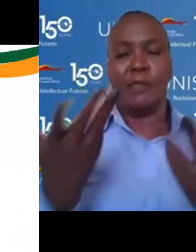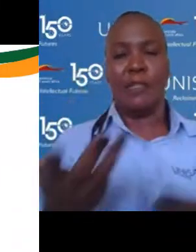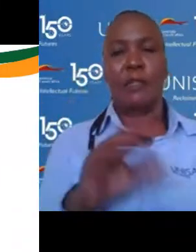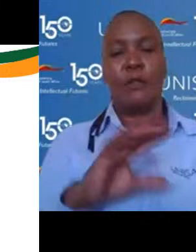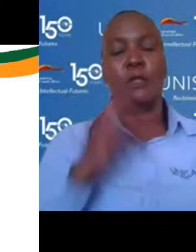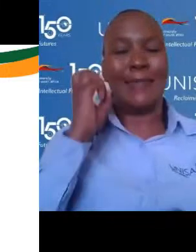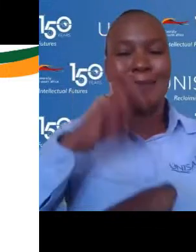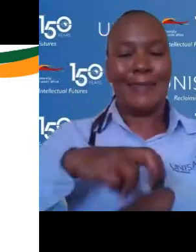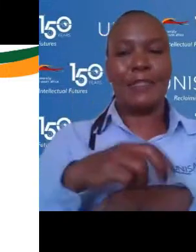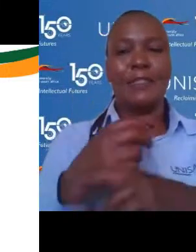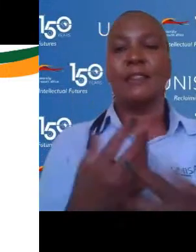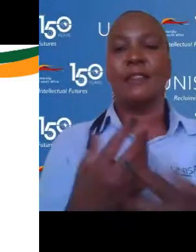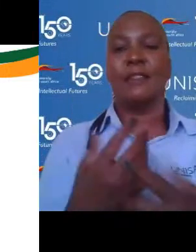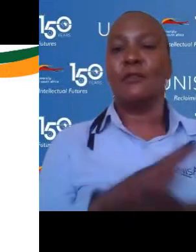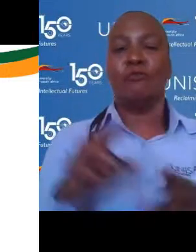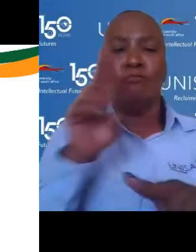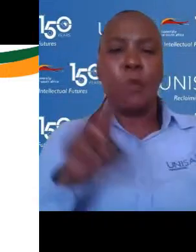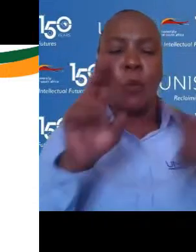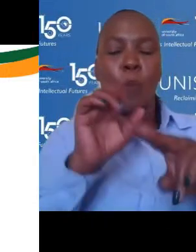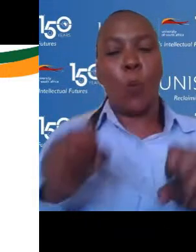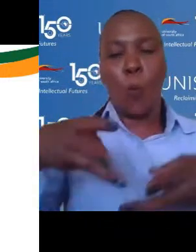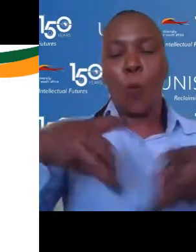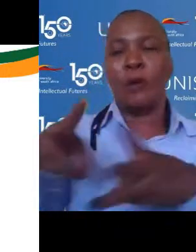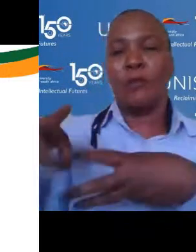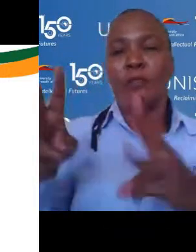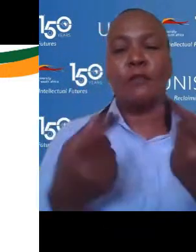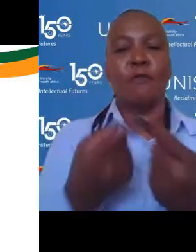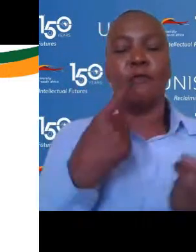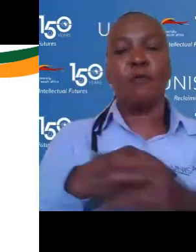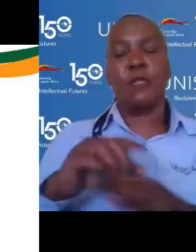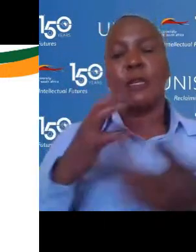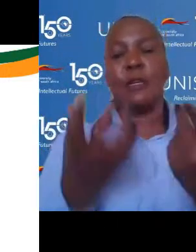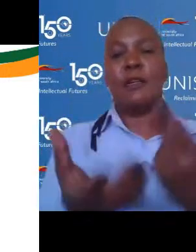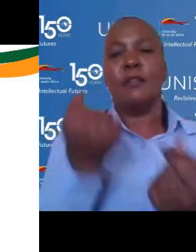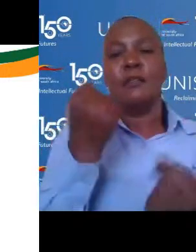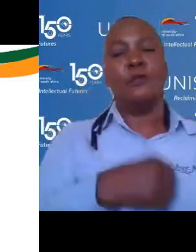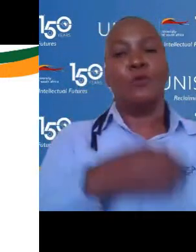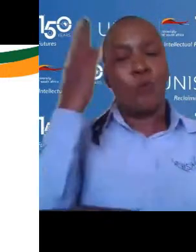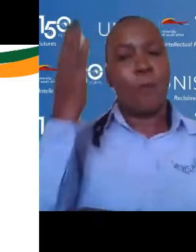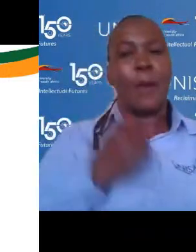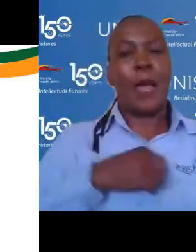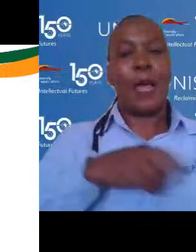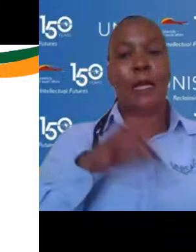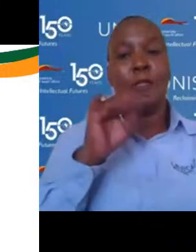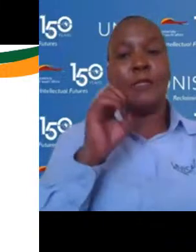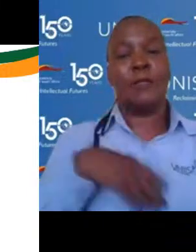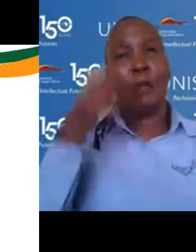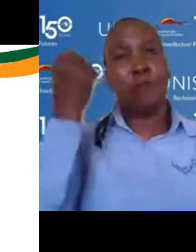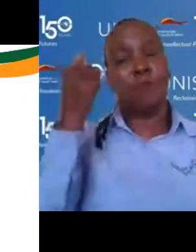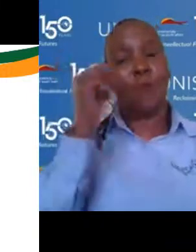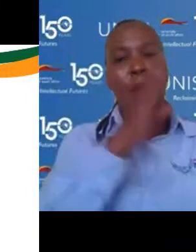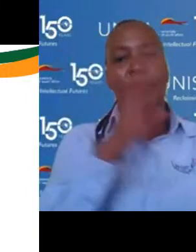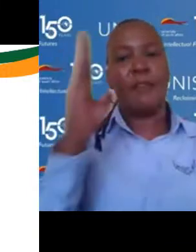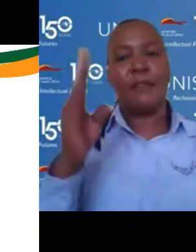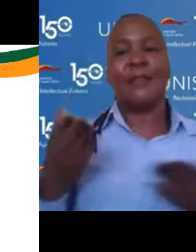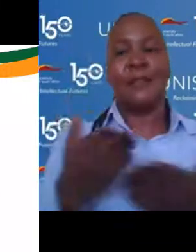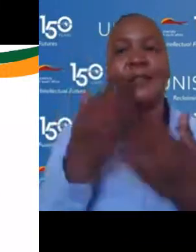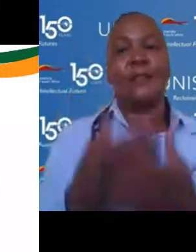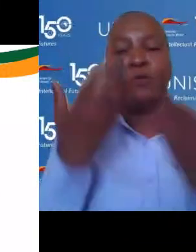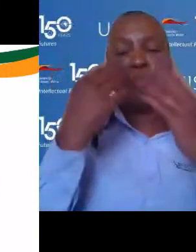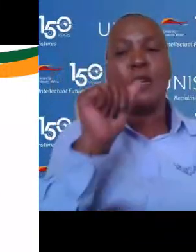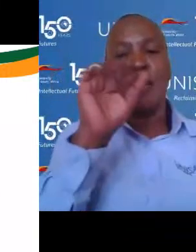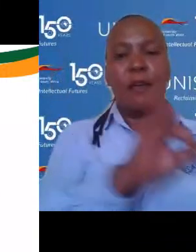to navigate your way, from getting to know your MyUNISA to understanding library services, student affairs, and all